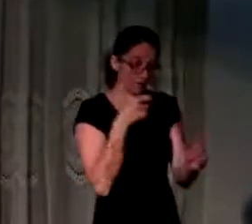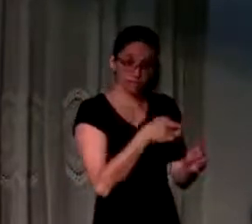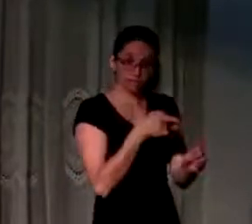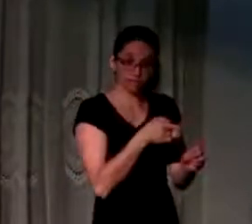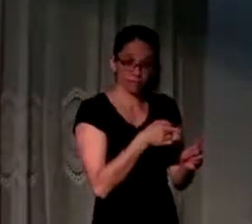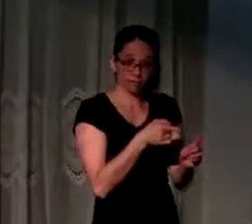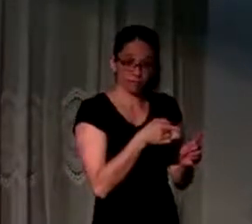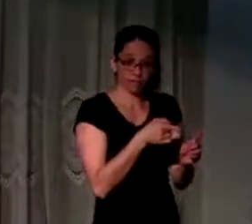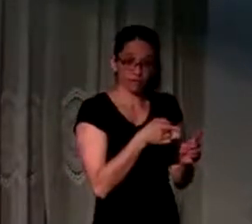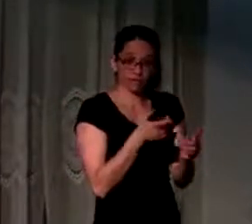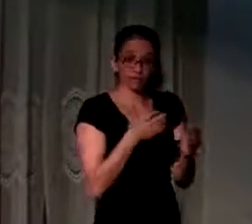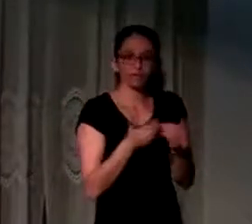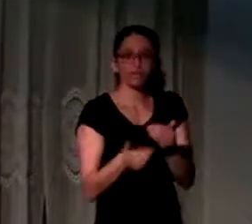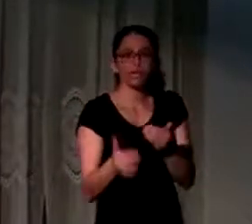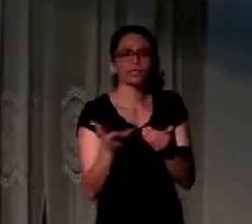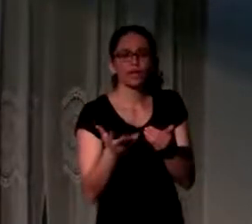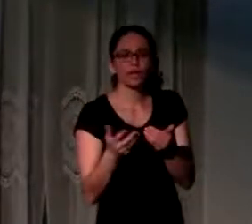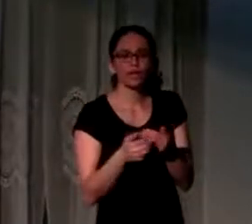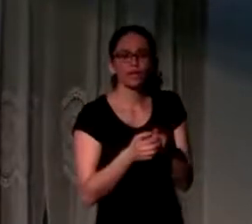who knows the rest of it,